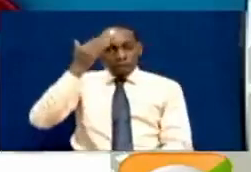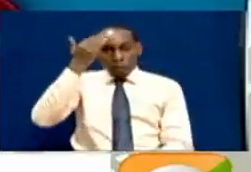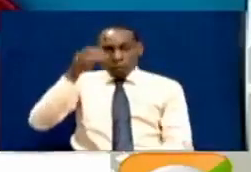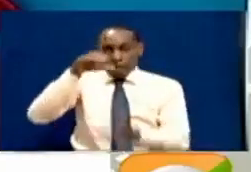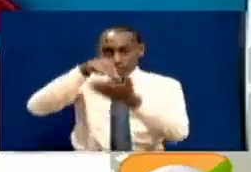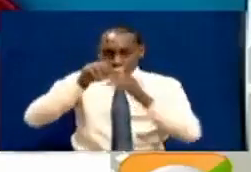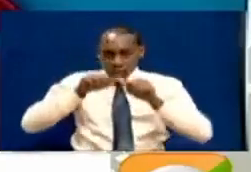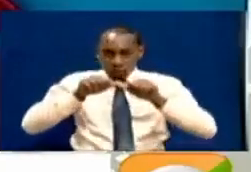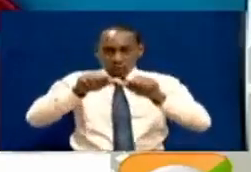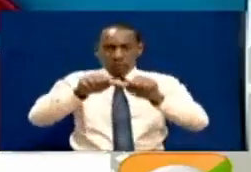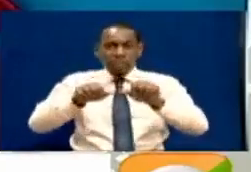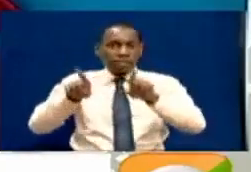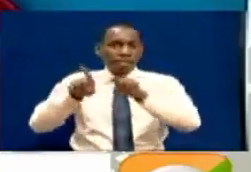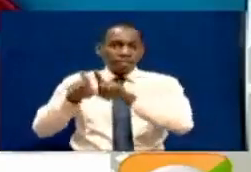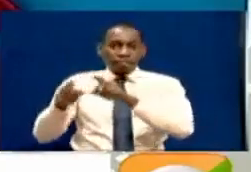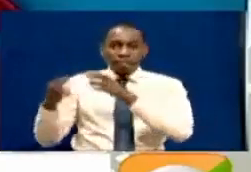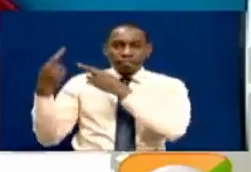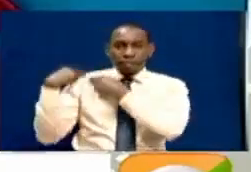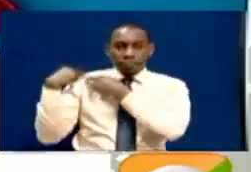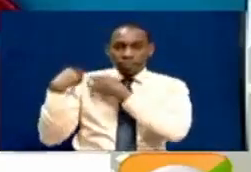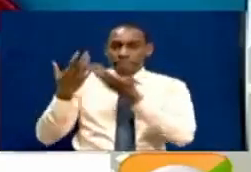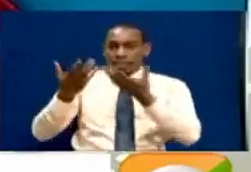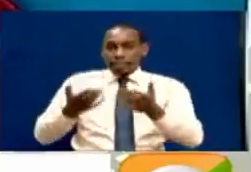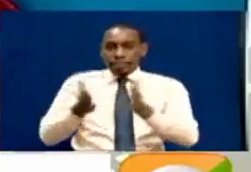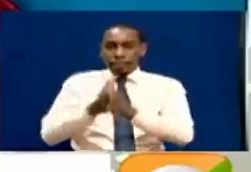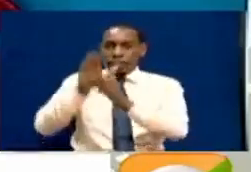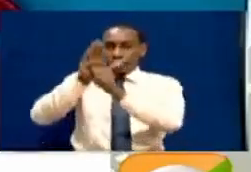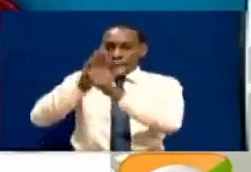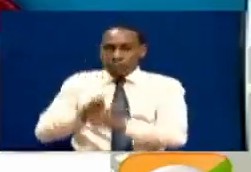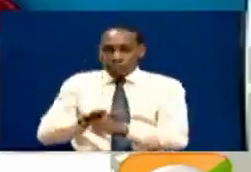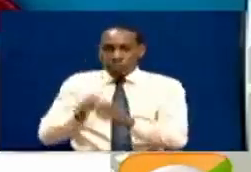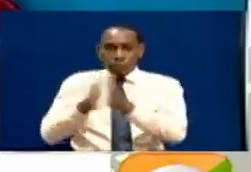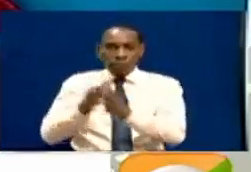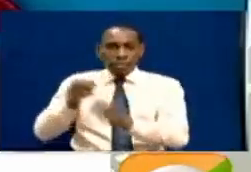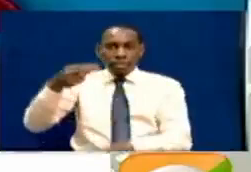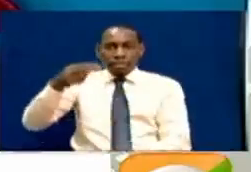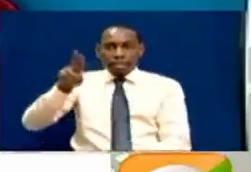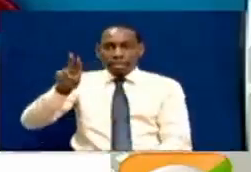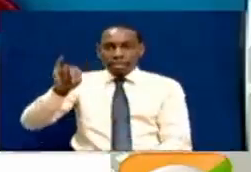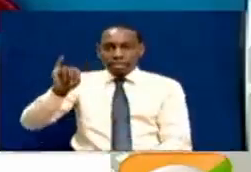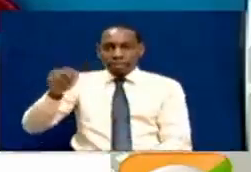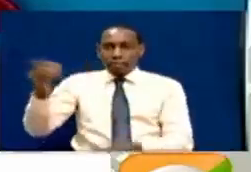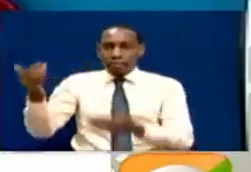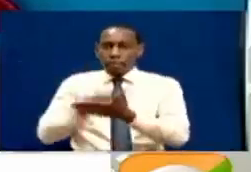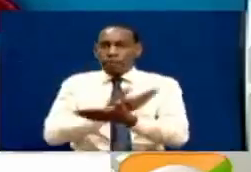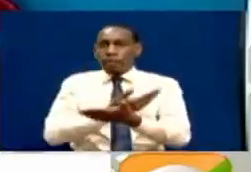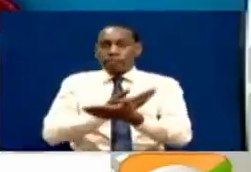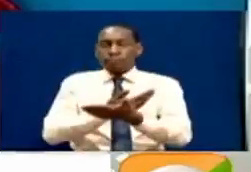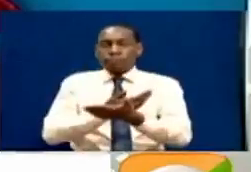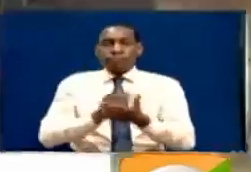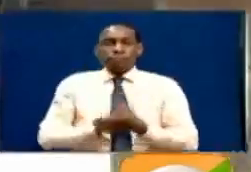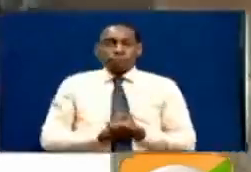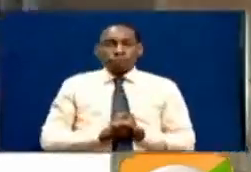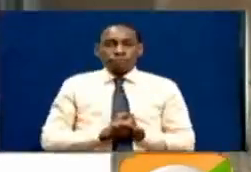demographic still seems to bear the most burden, even with the stigma around HIV almost fully demystified.